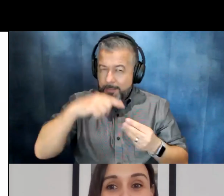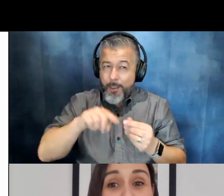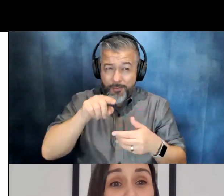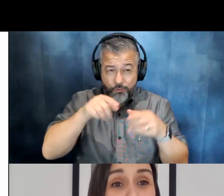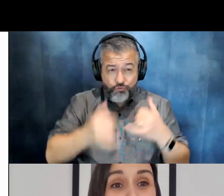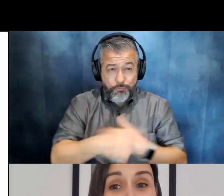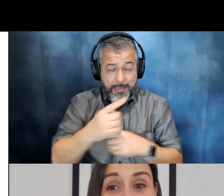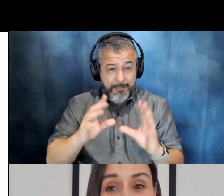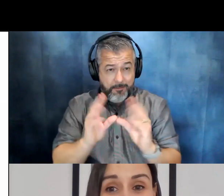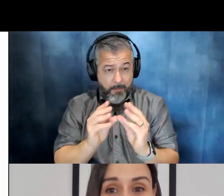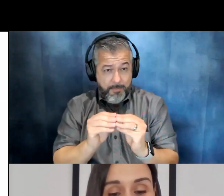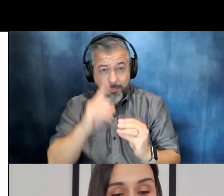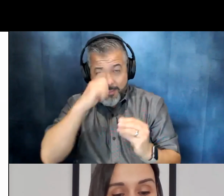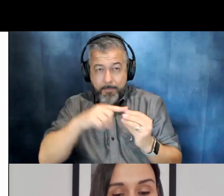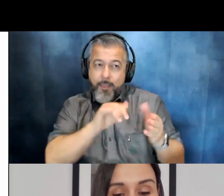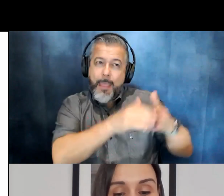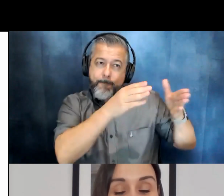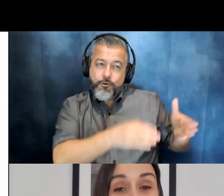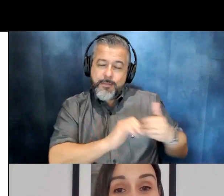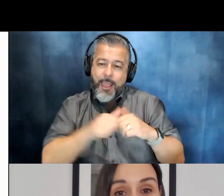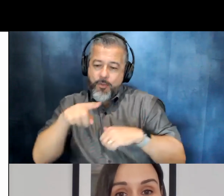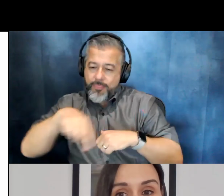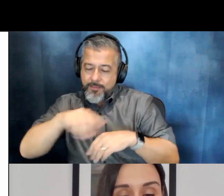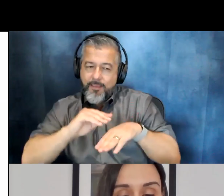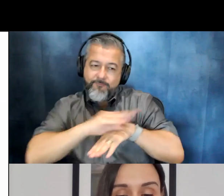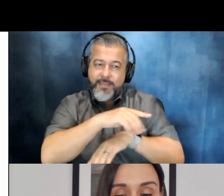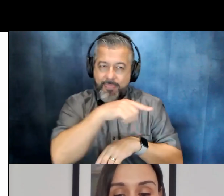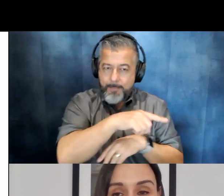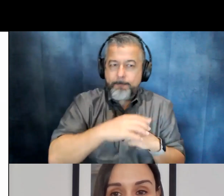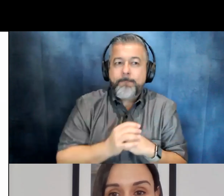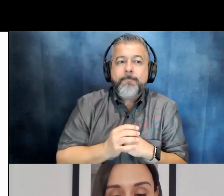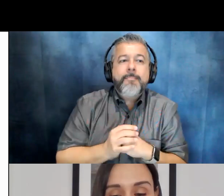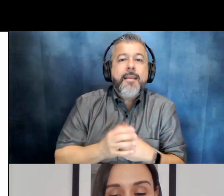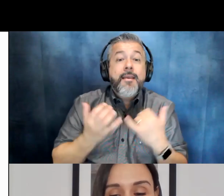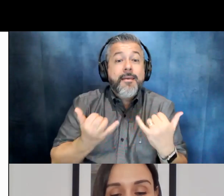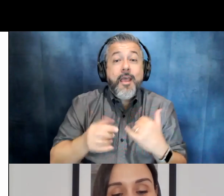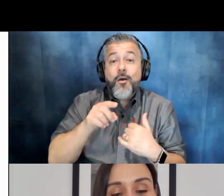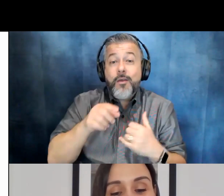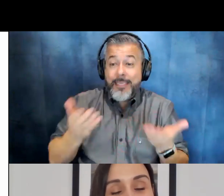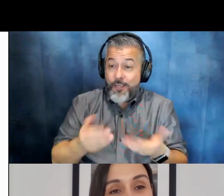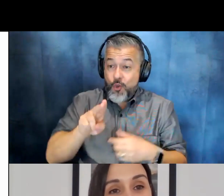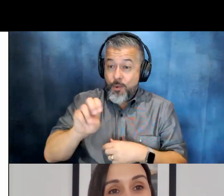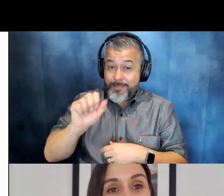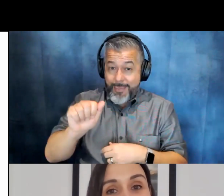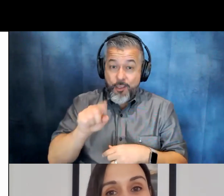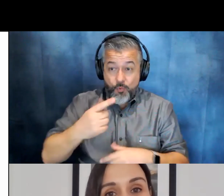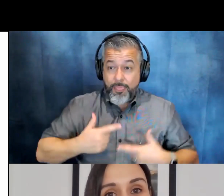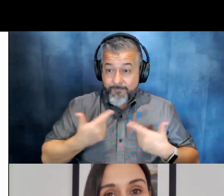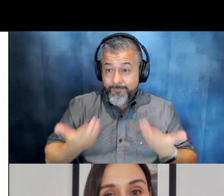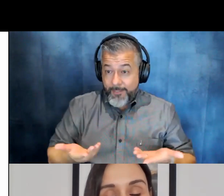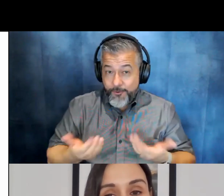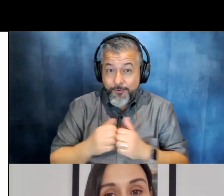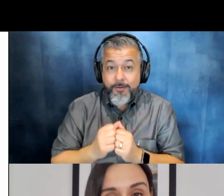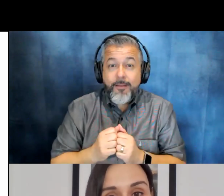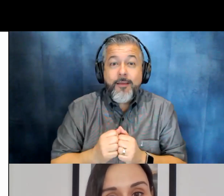All right, so we are here. If you're in the US, you're located right there where that red dot is pointing. We're well on our